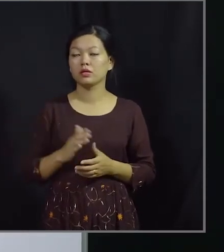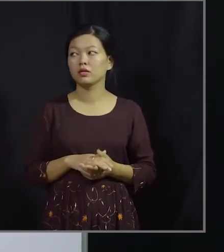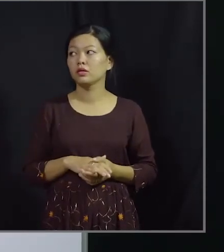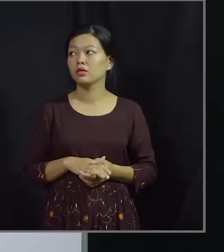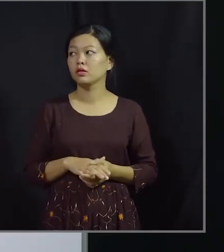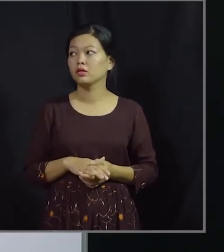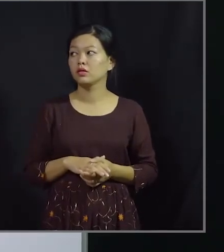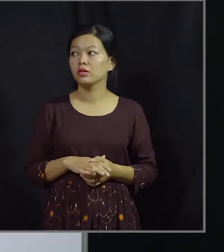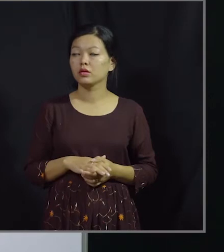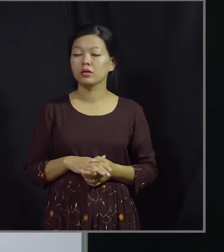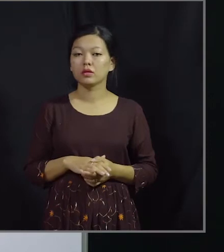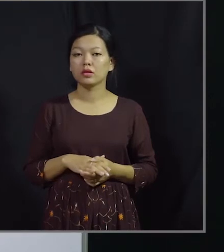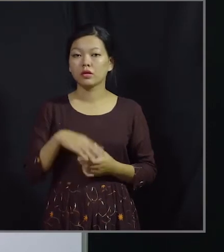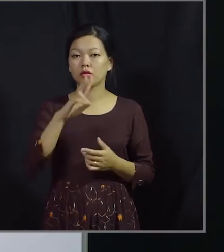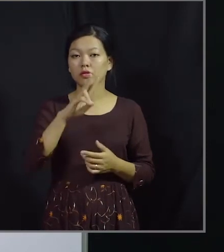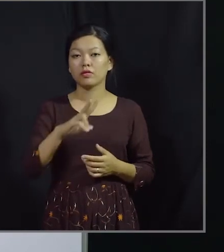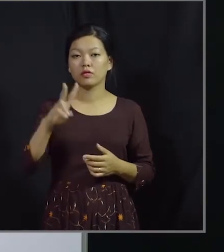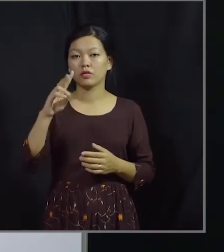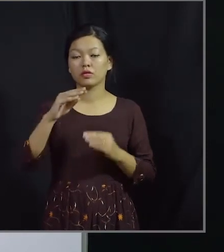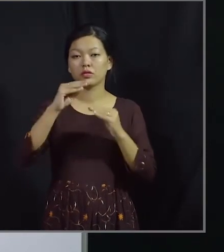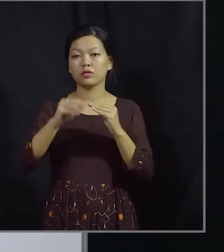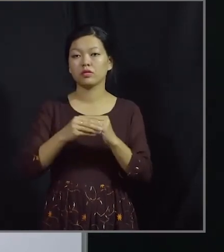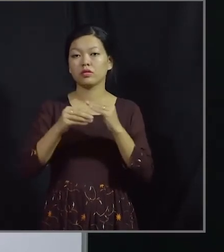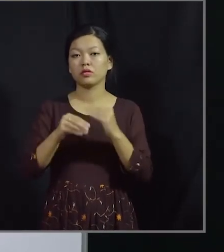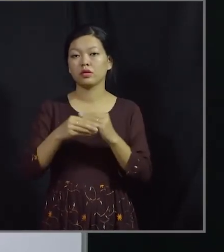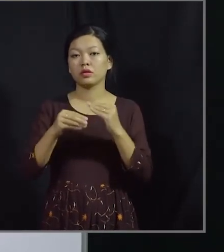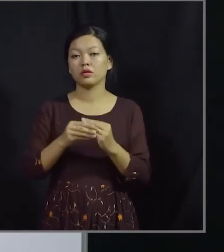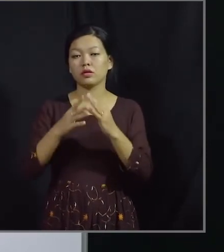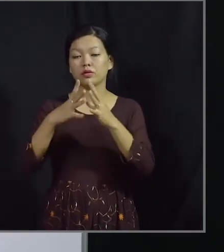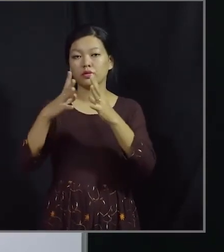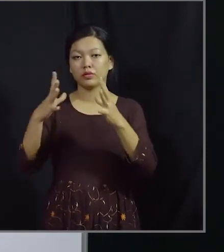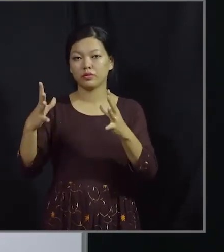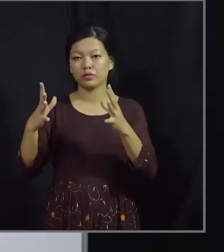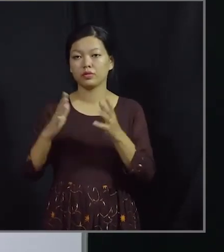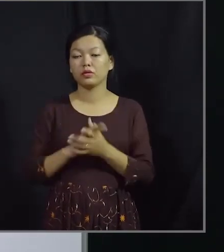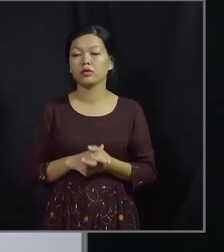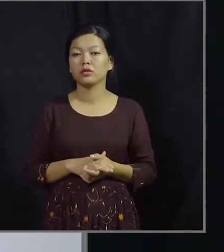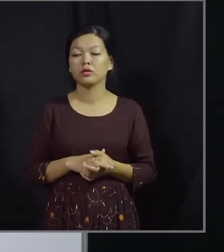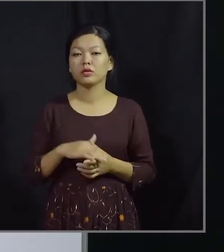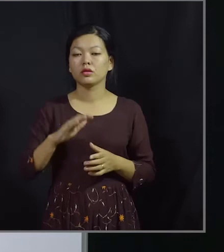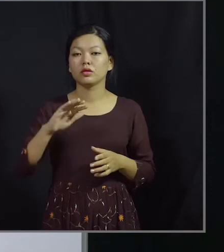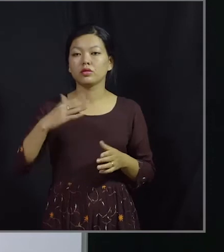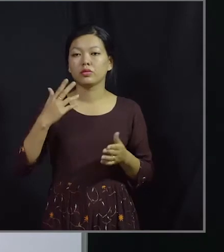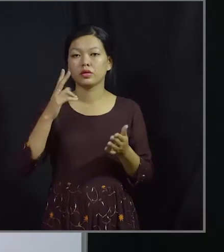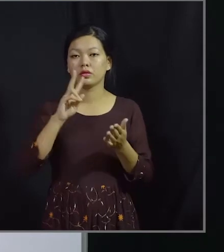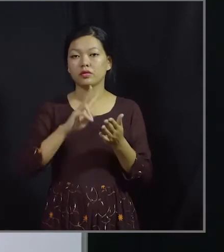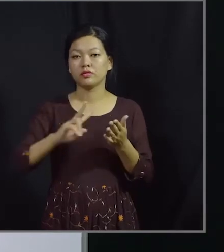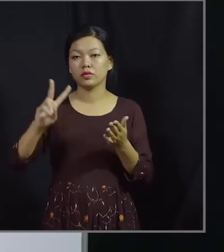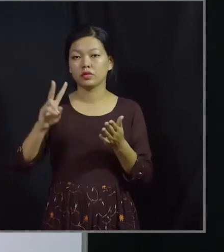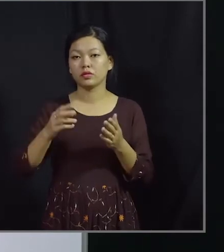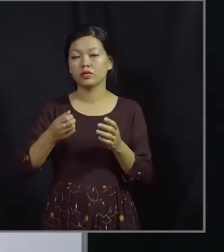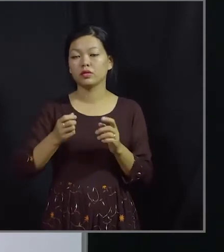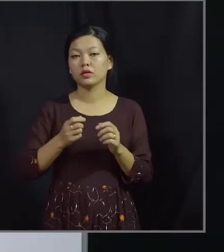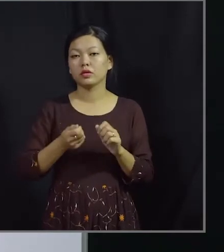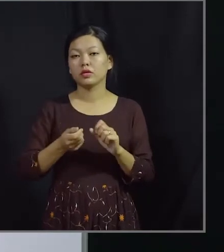by increase in the value of assets. By increase in the value of assets. So on revaluation, if